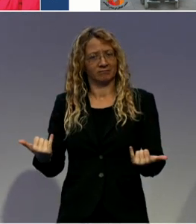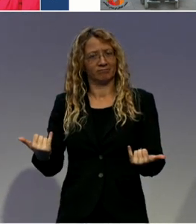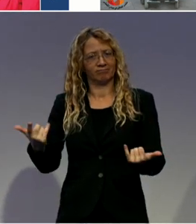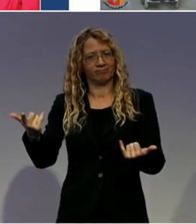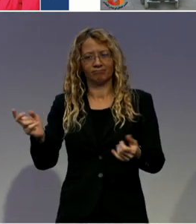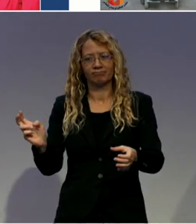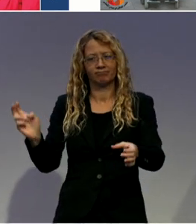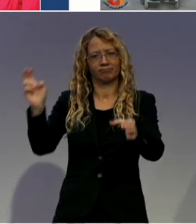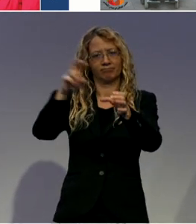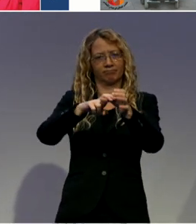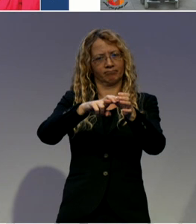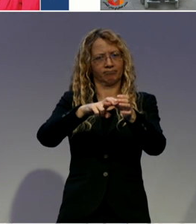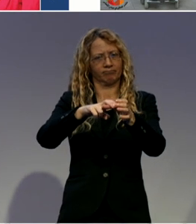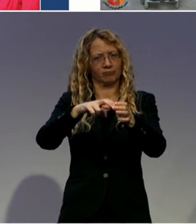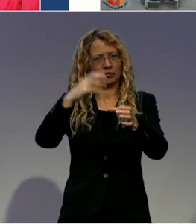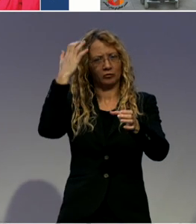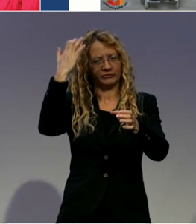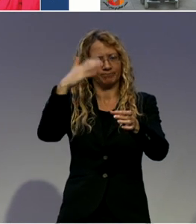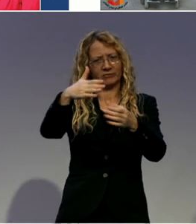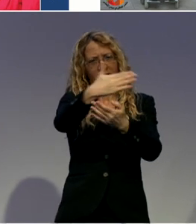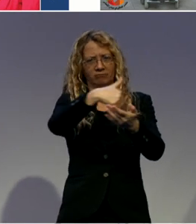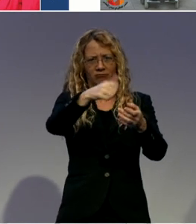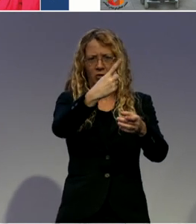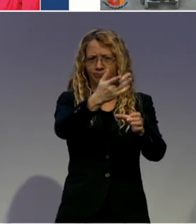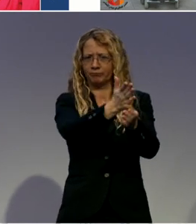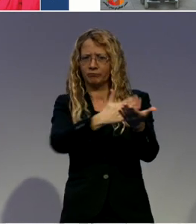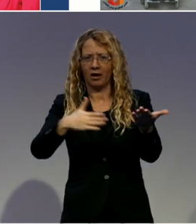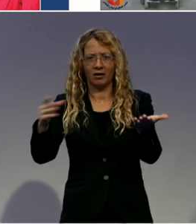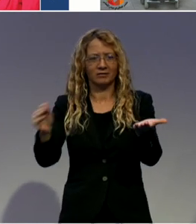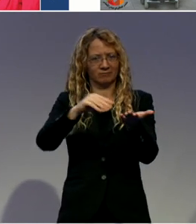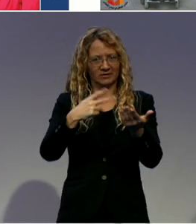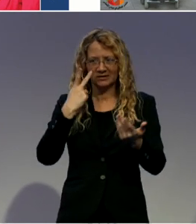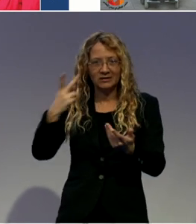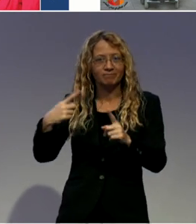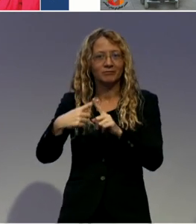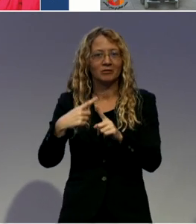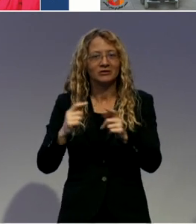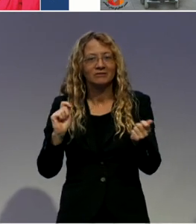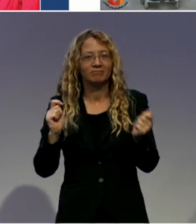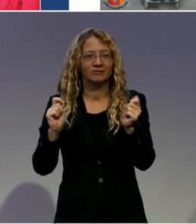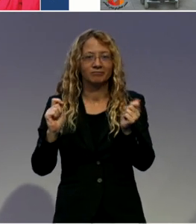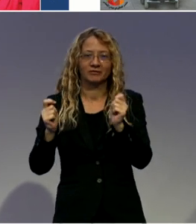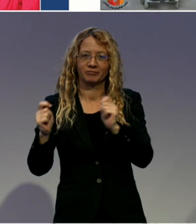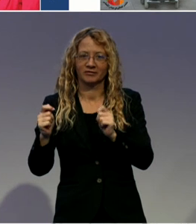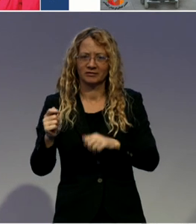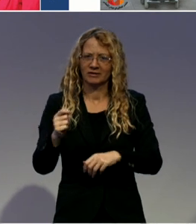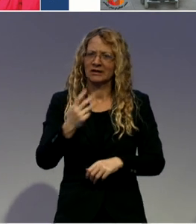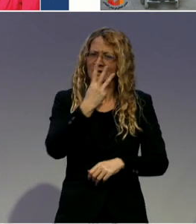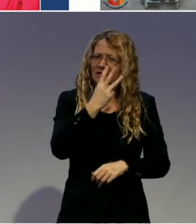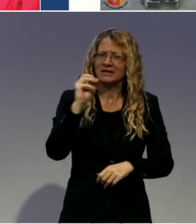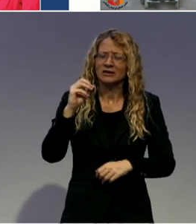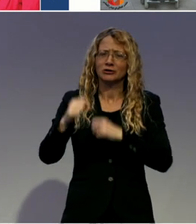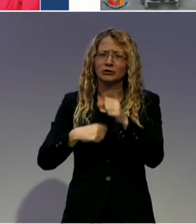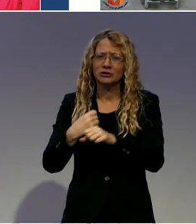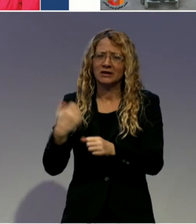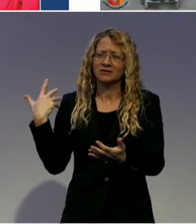idea how much change, how positive change, we were able to introduce after 30 years of work. To your left, you see the